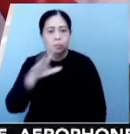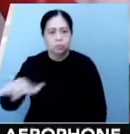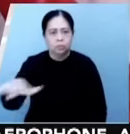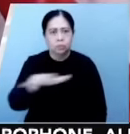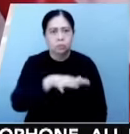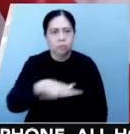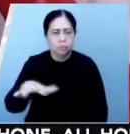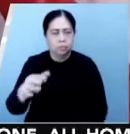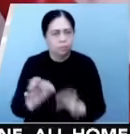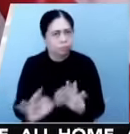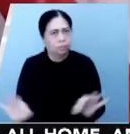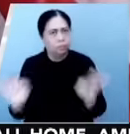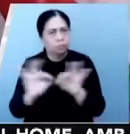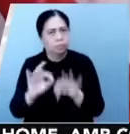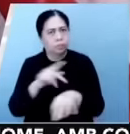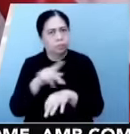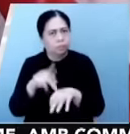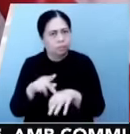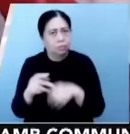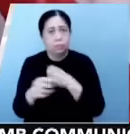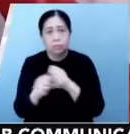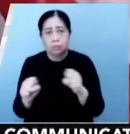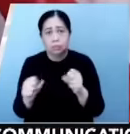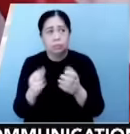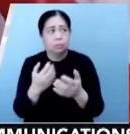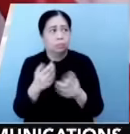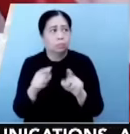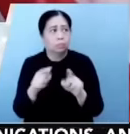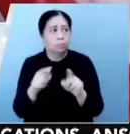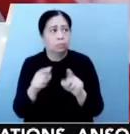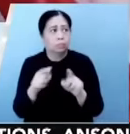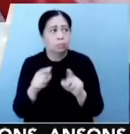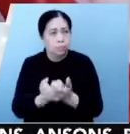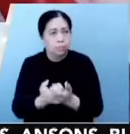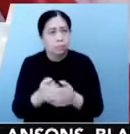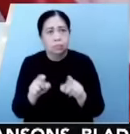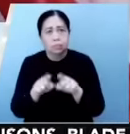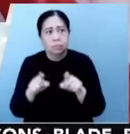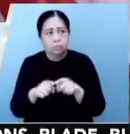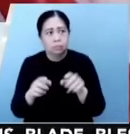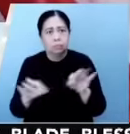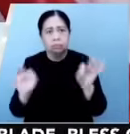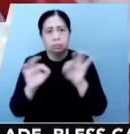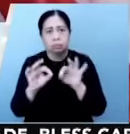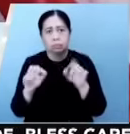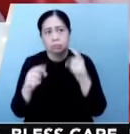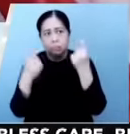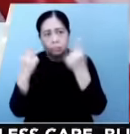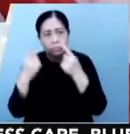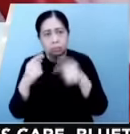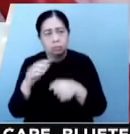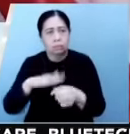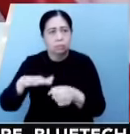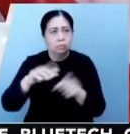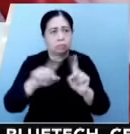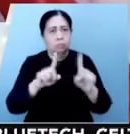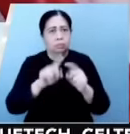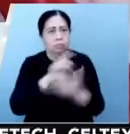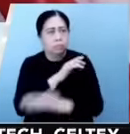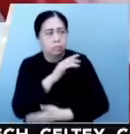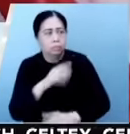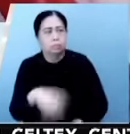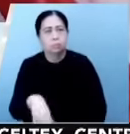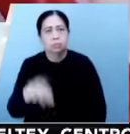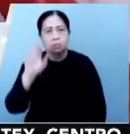Philippines, to its security, to its economy, but they're also critical to the interests of the region, the United States, and the